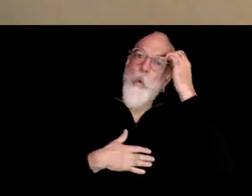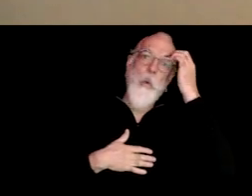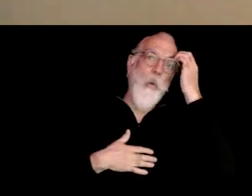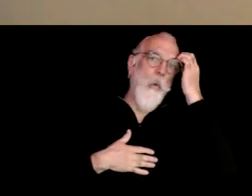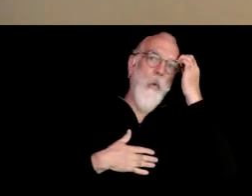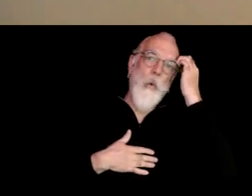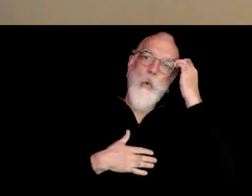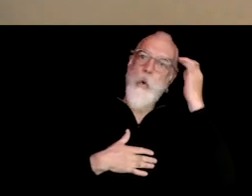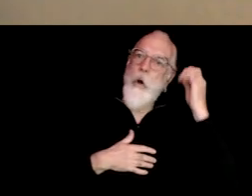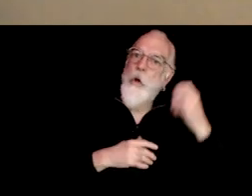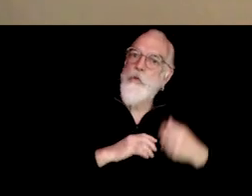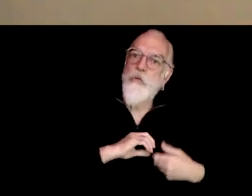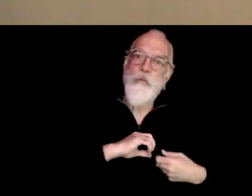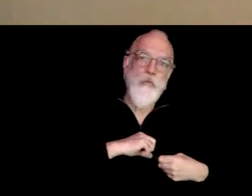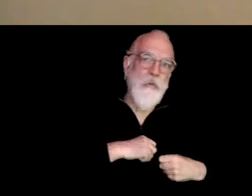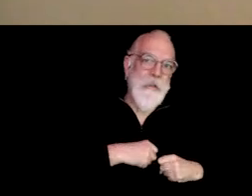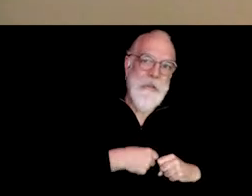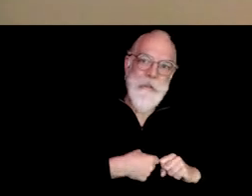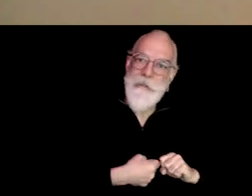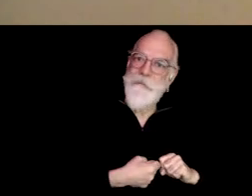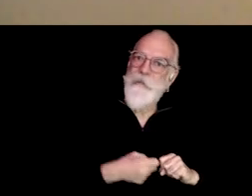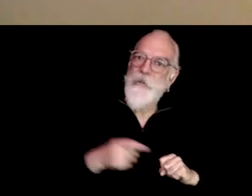me to lose her